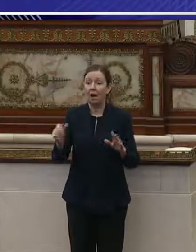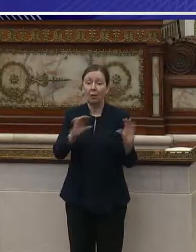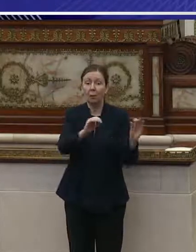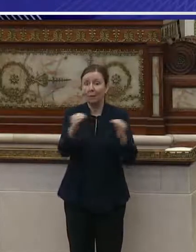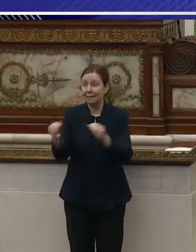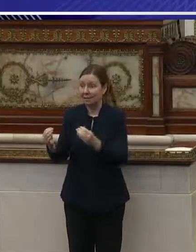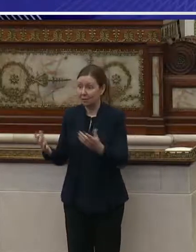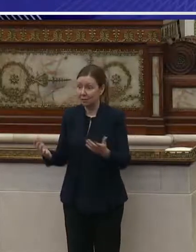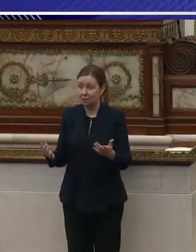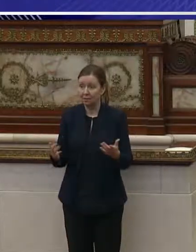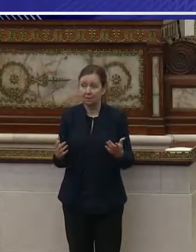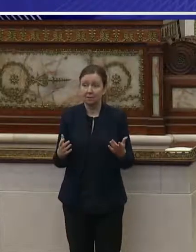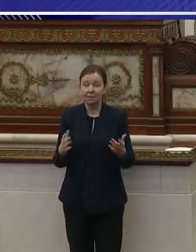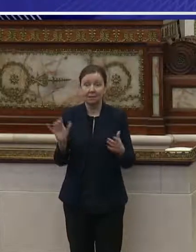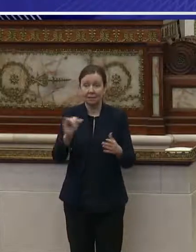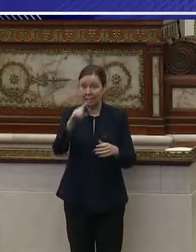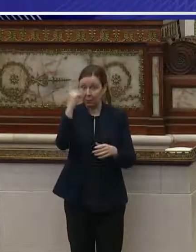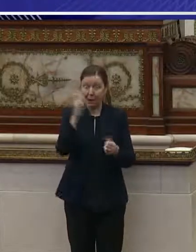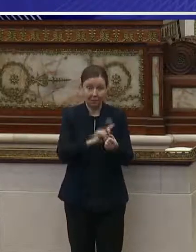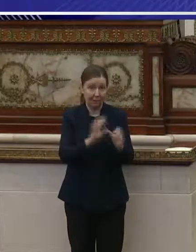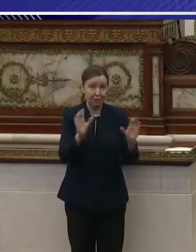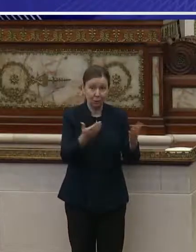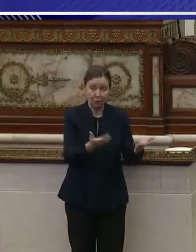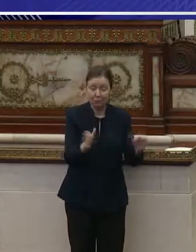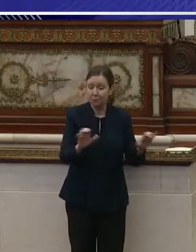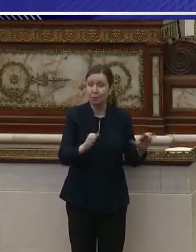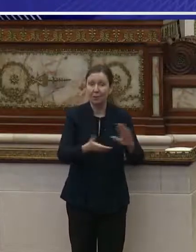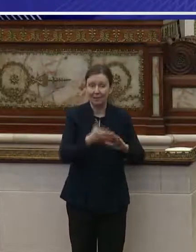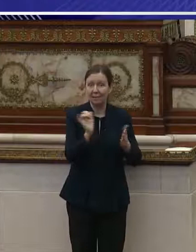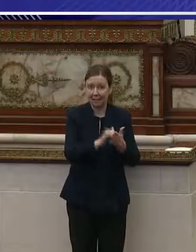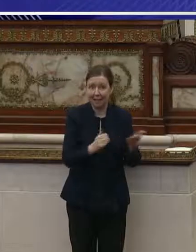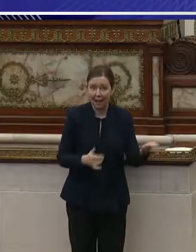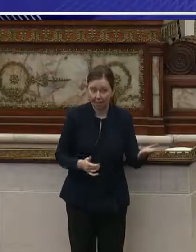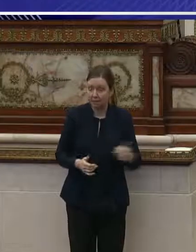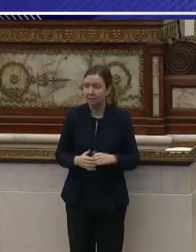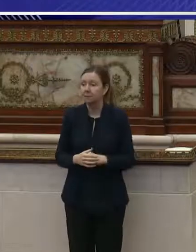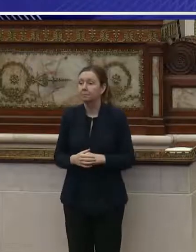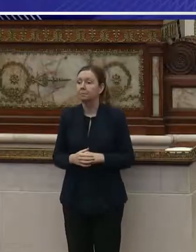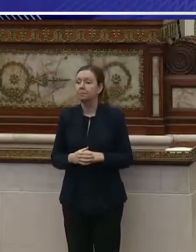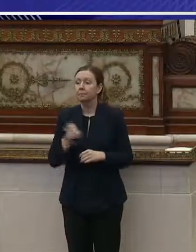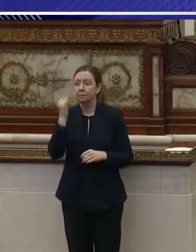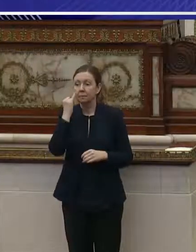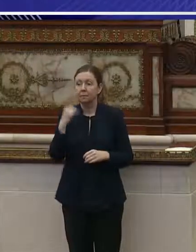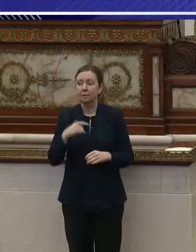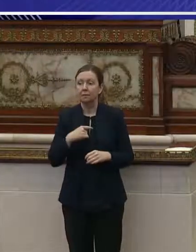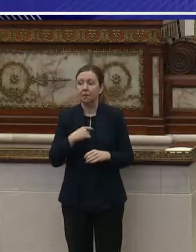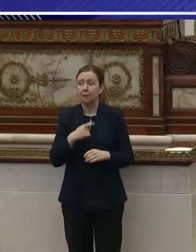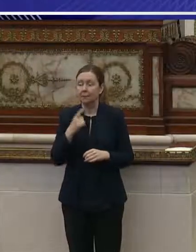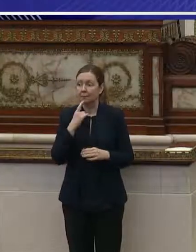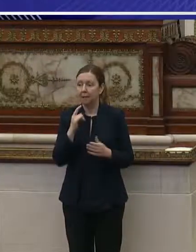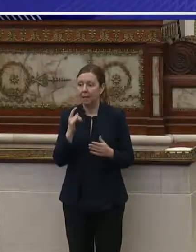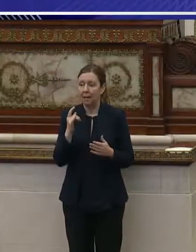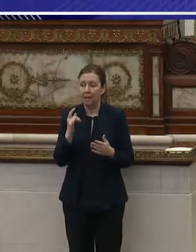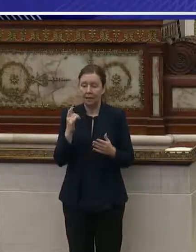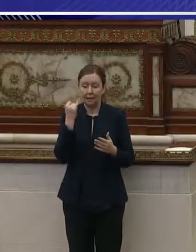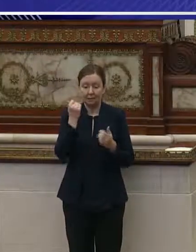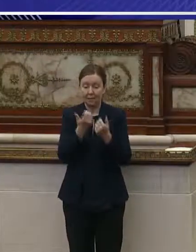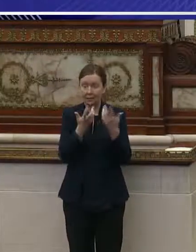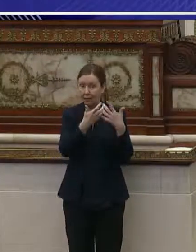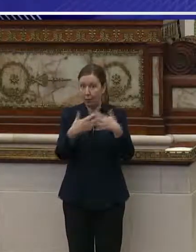organizations, Black Doctors Consortium among them, are running sites like that. So, if I'm going to say everything works out